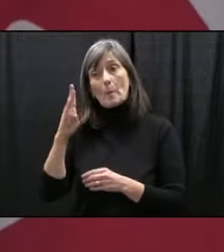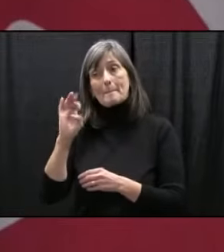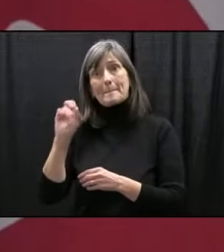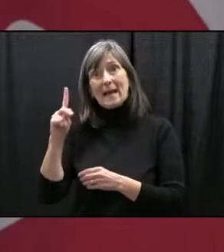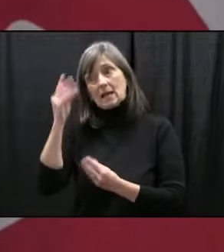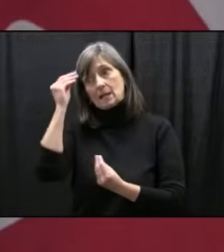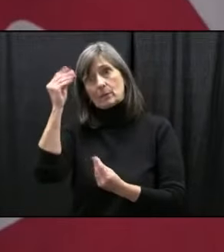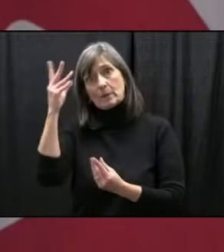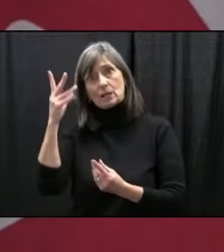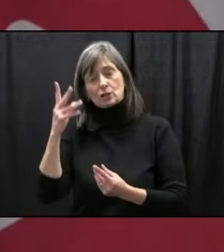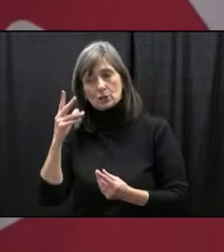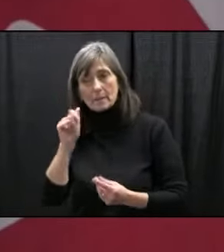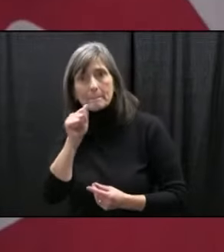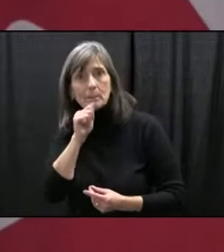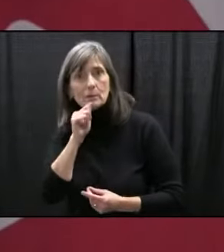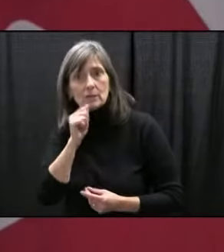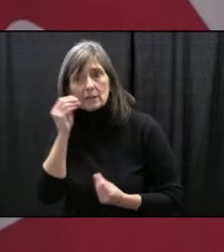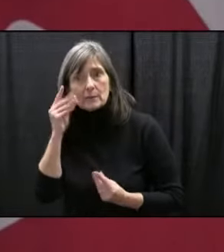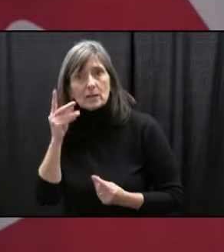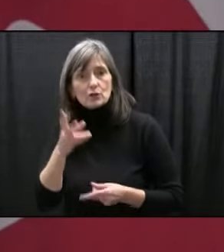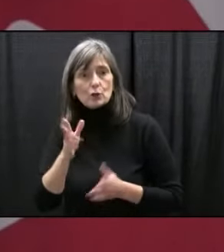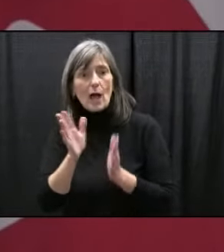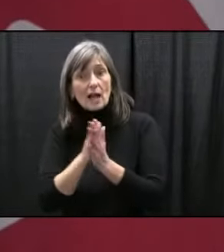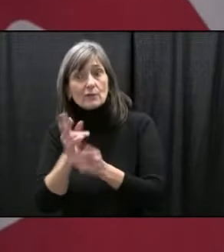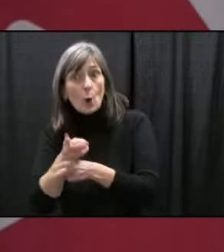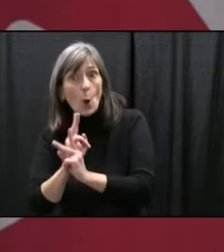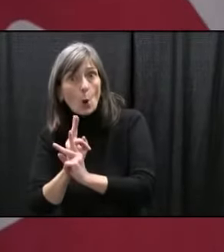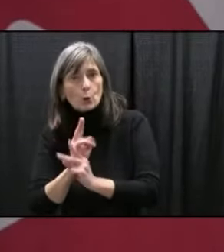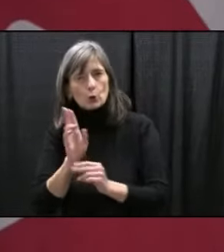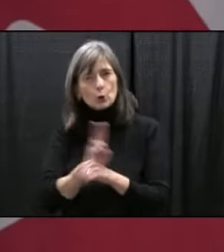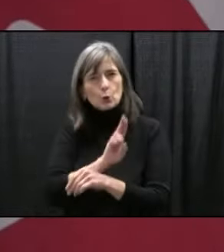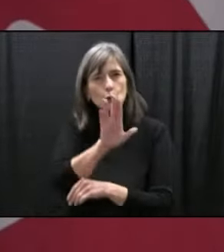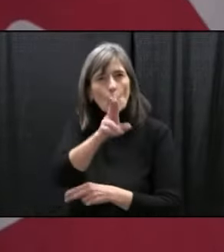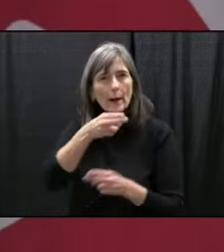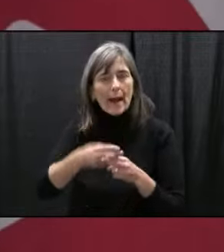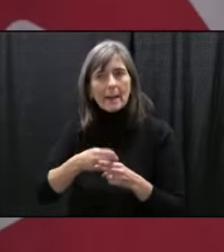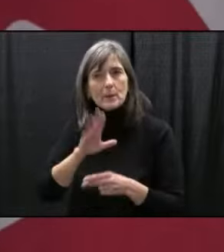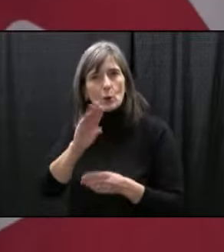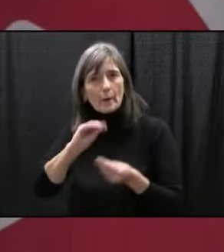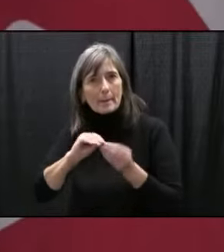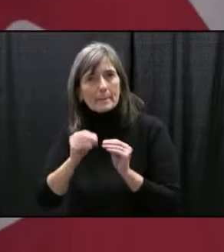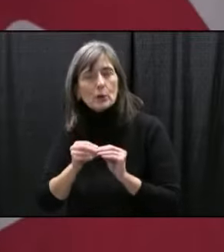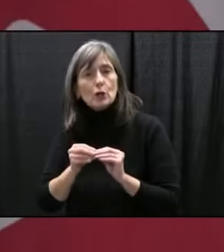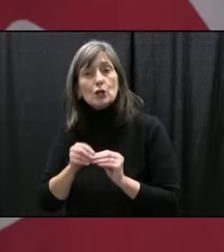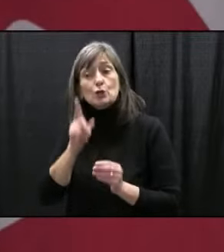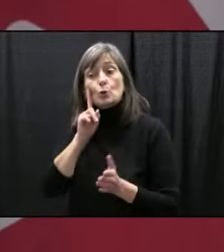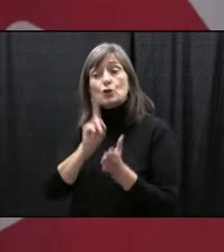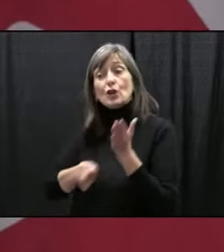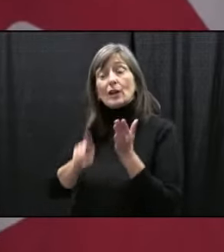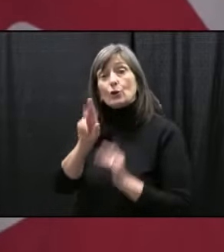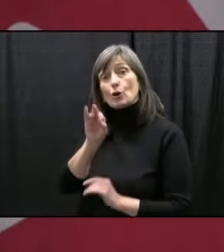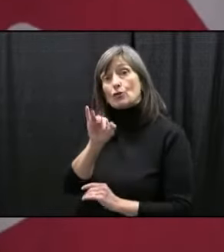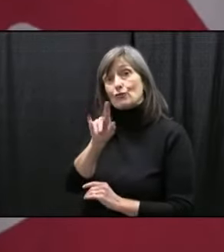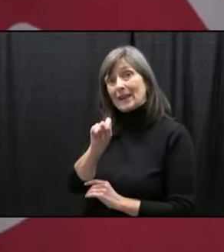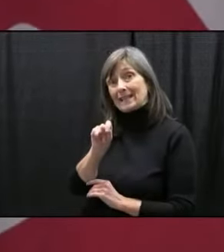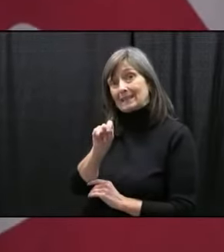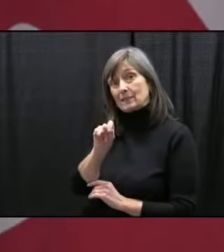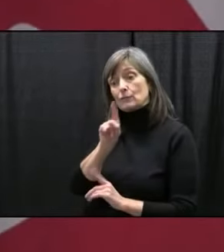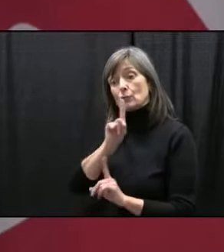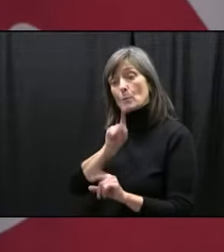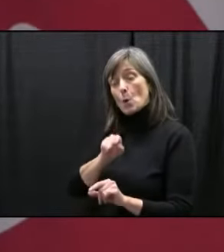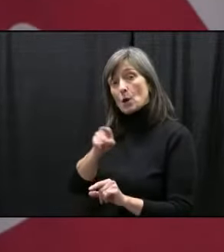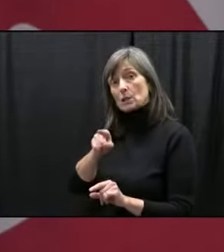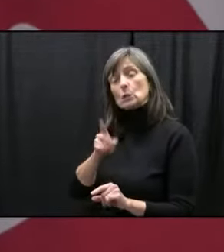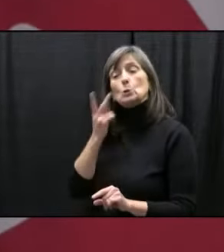that personal information, to maybe request a loan or anything that would affect your credit. So just by checking your credit report, you will see if that information is being